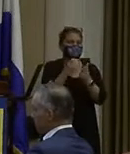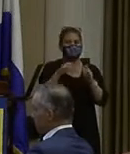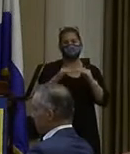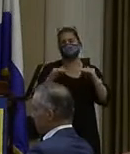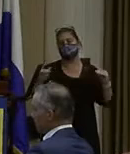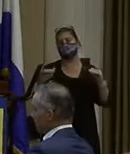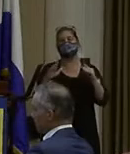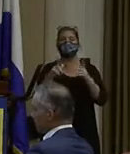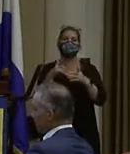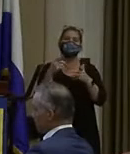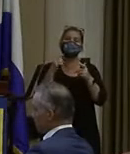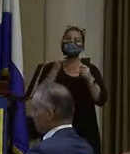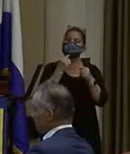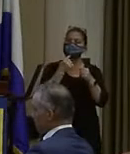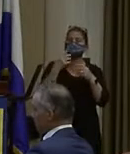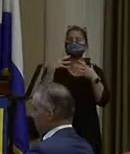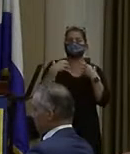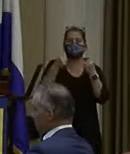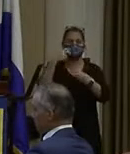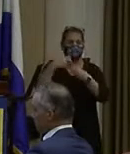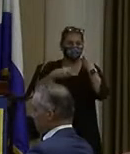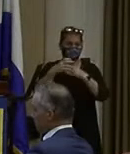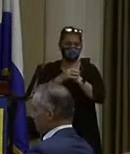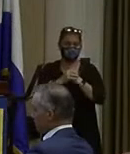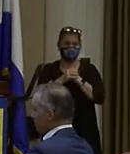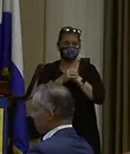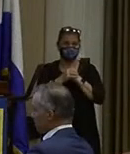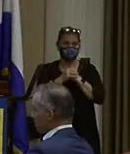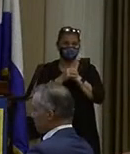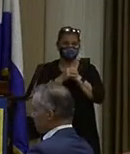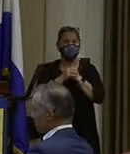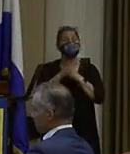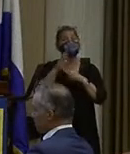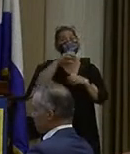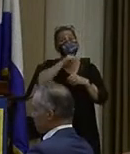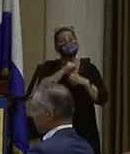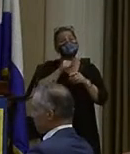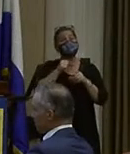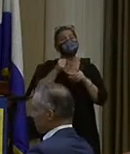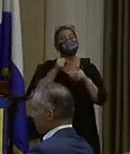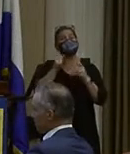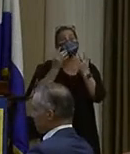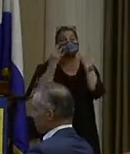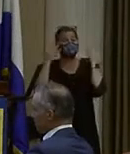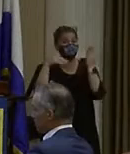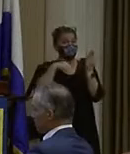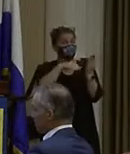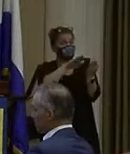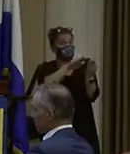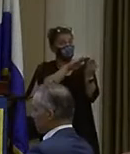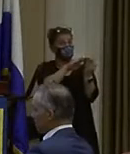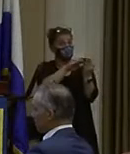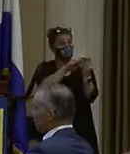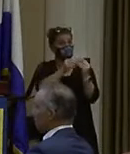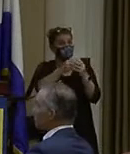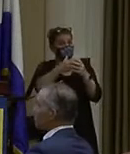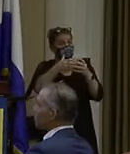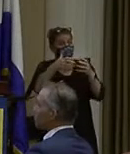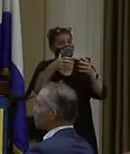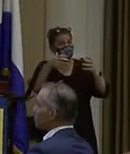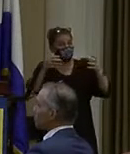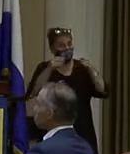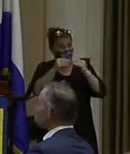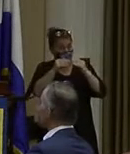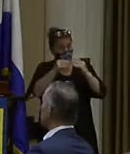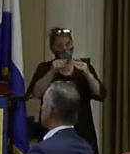severe health disparities of all older people in this country. The age-friendly approach, which is rapidly spreading across sectors,